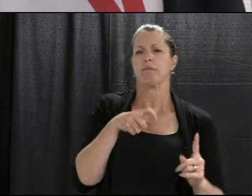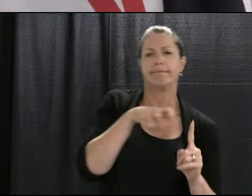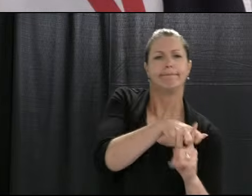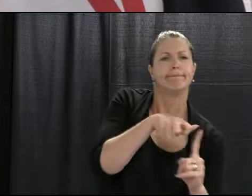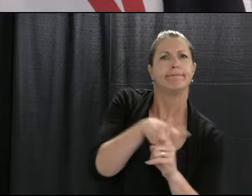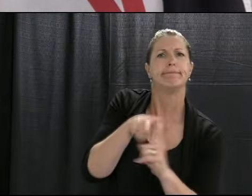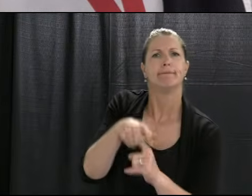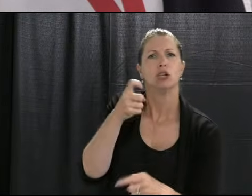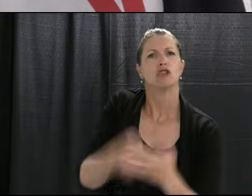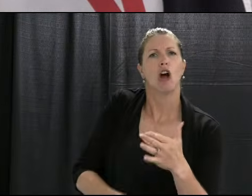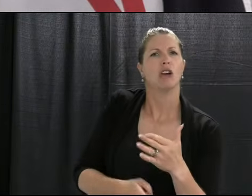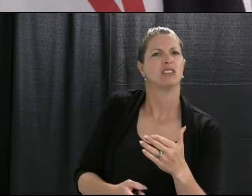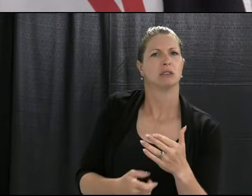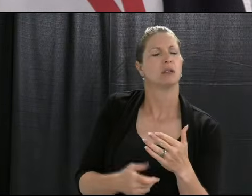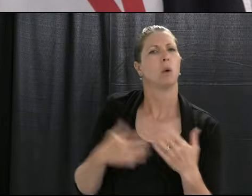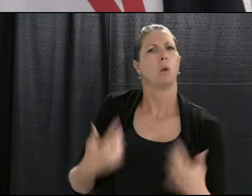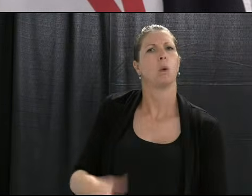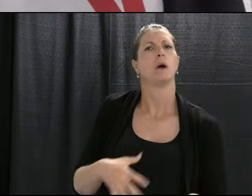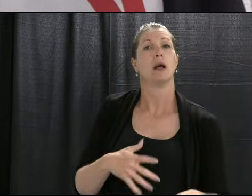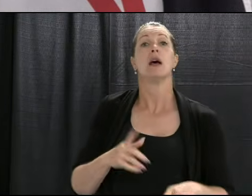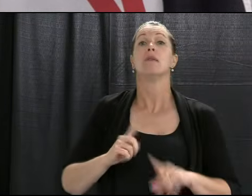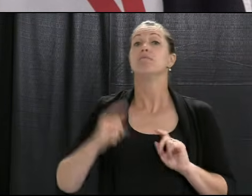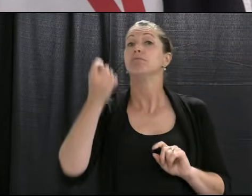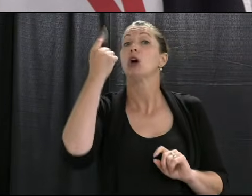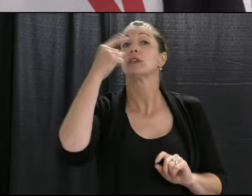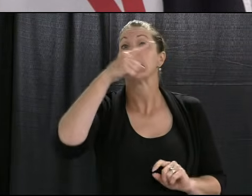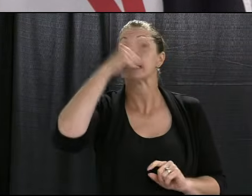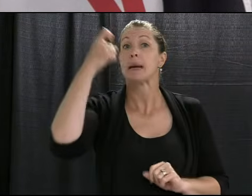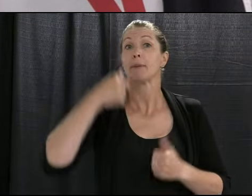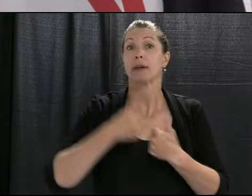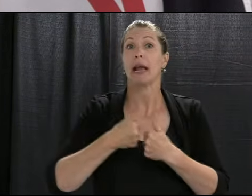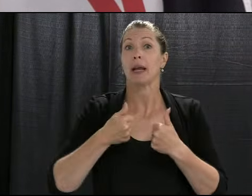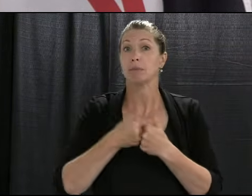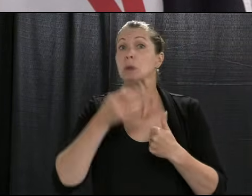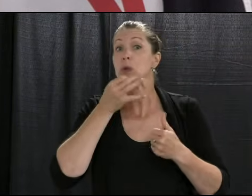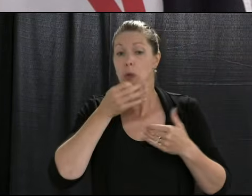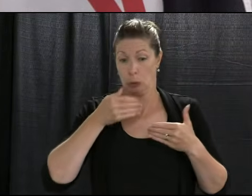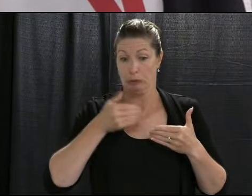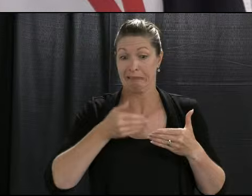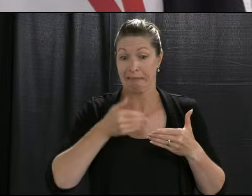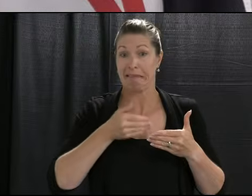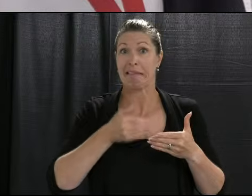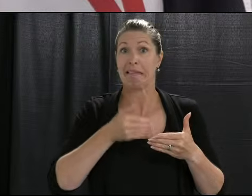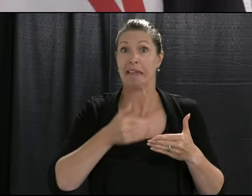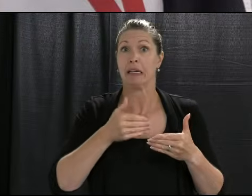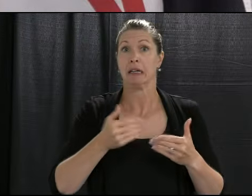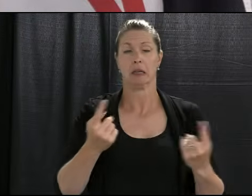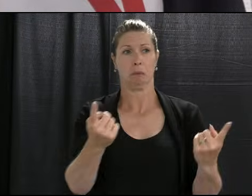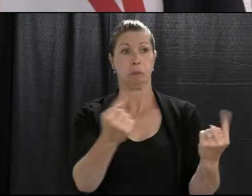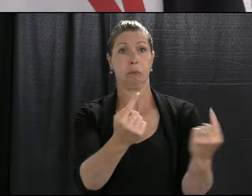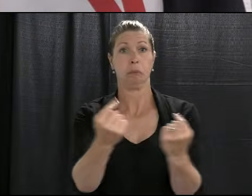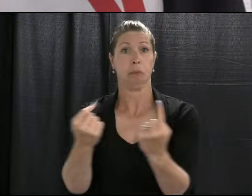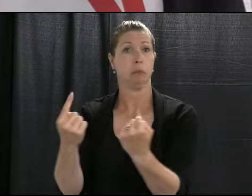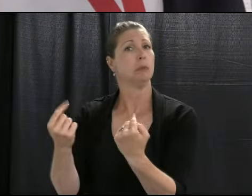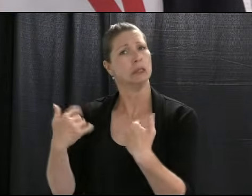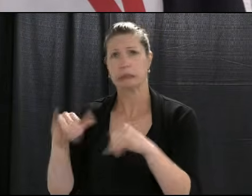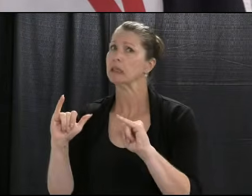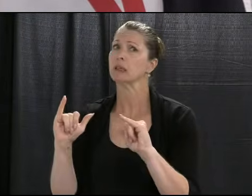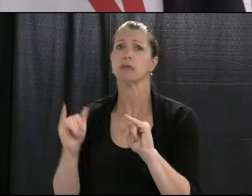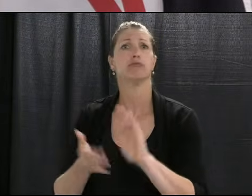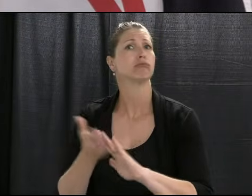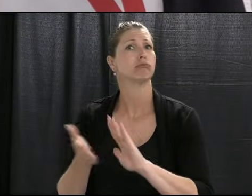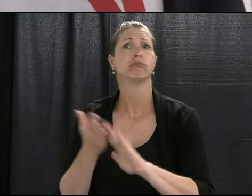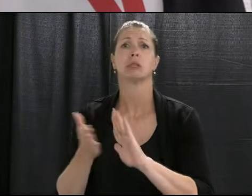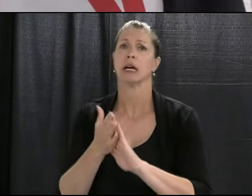Centre and providing updates as required. Of course, the health and safety of the athletes and the volunteers is going to be the top priority. I'll